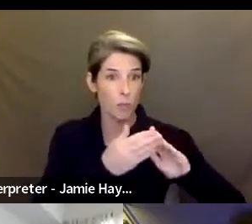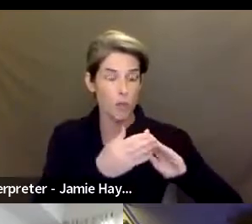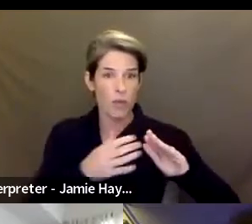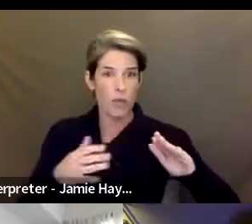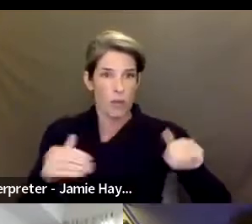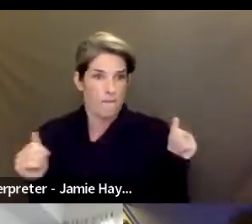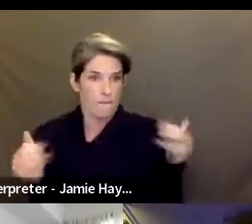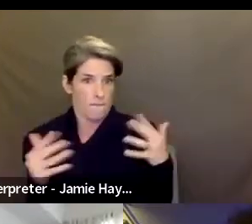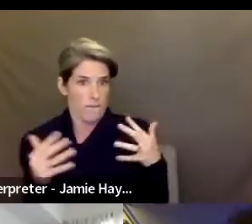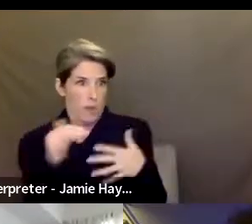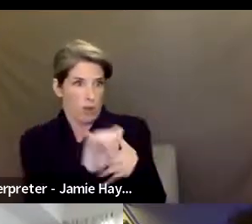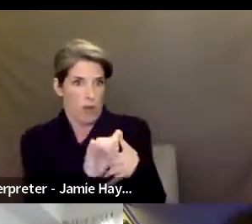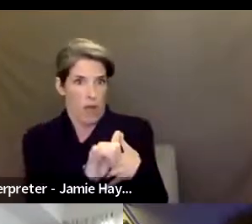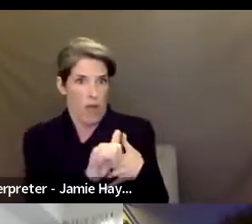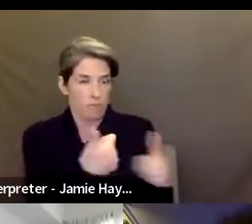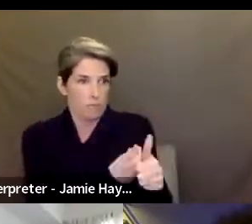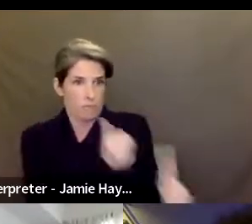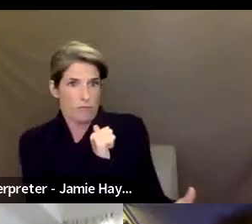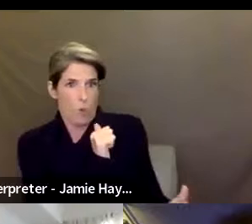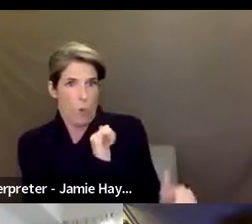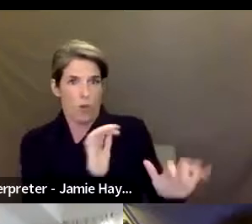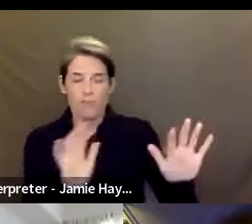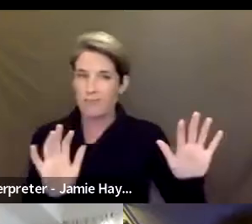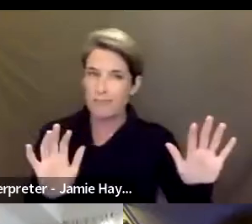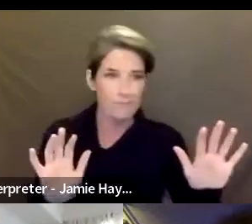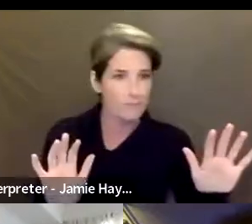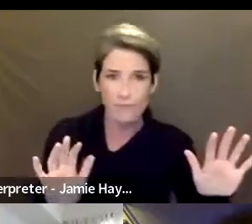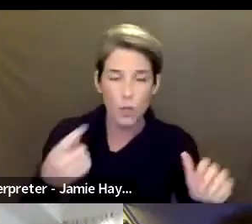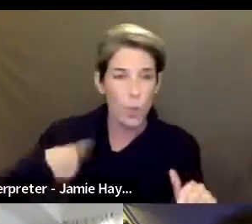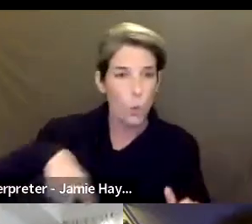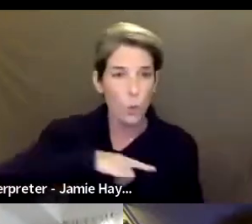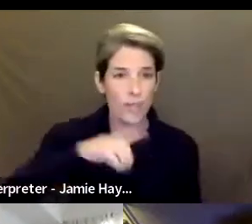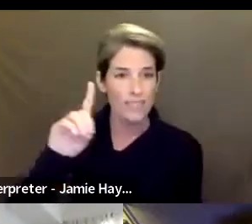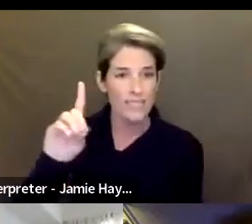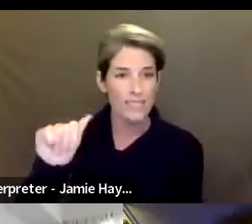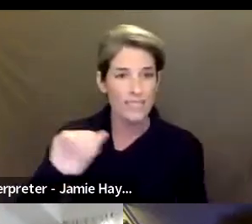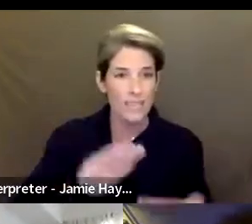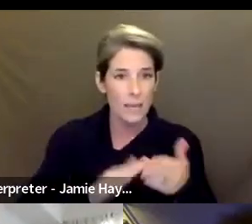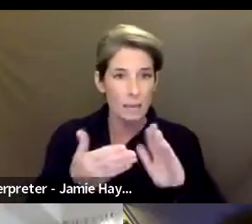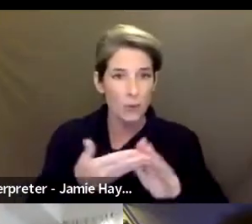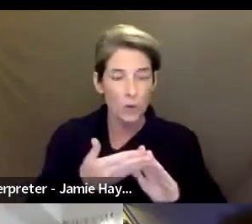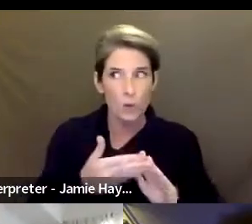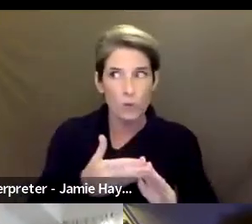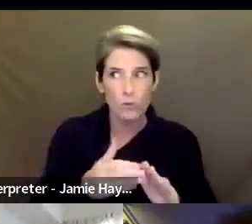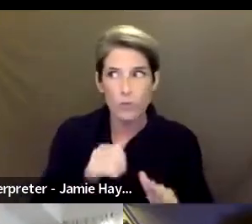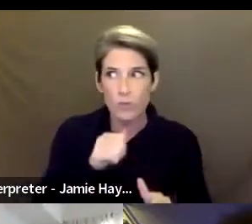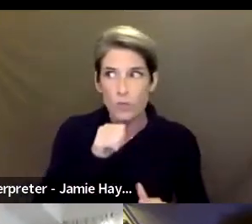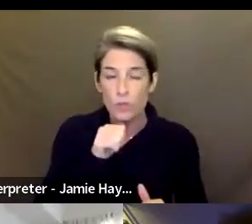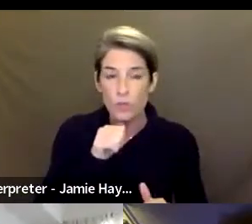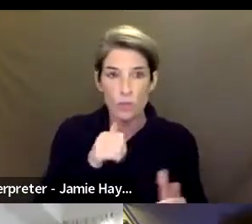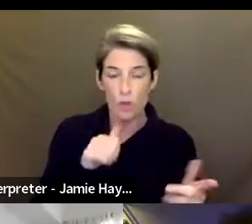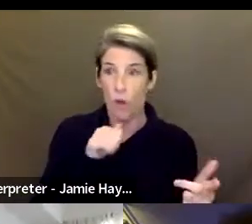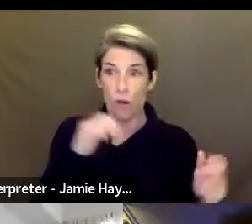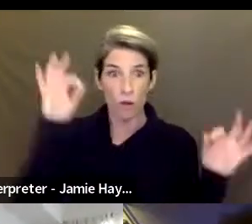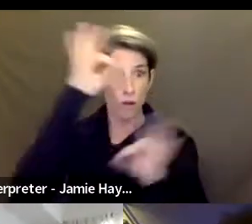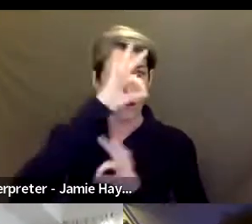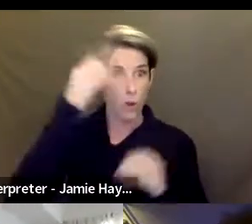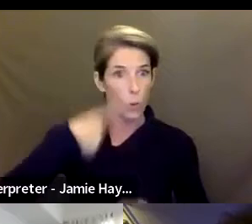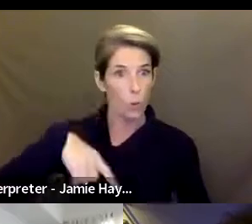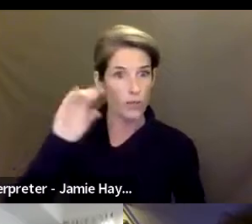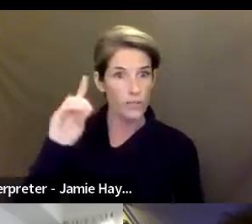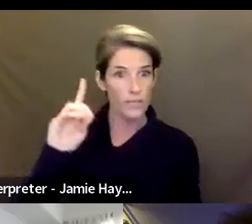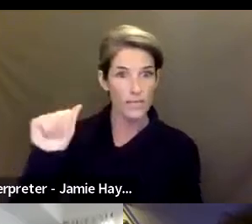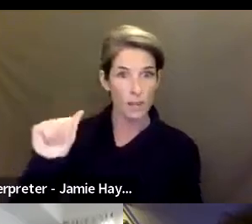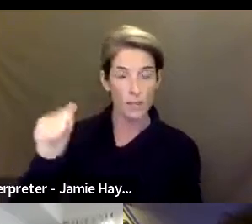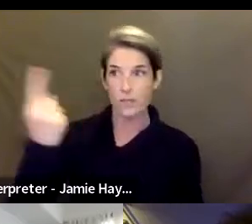something that we, as the disabled community, like, don't know that we're disabled, and it's this thing that we, like, somebody tells